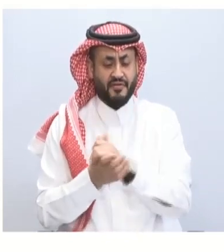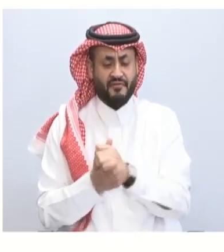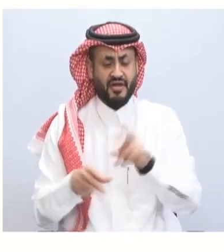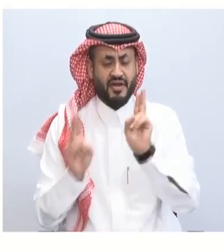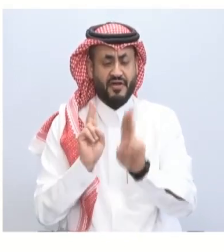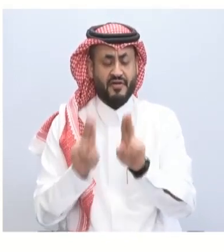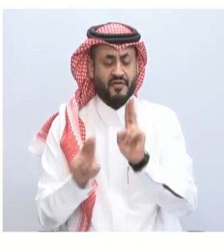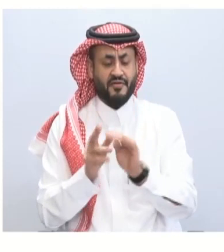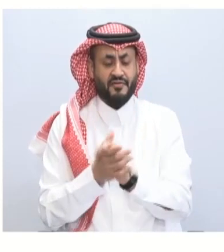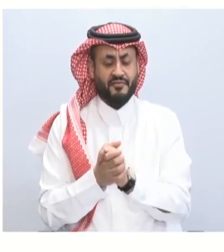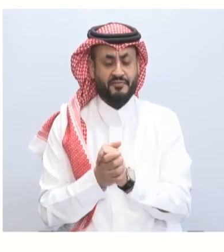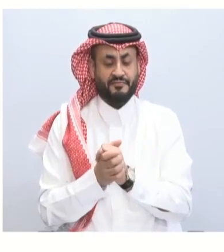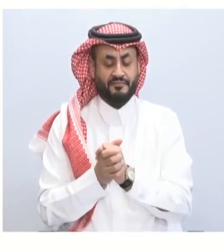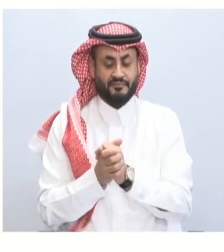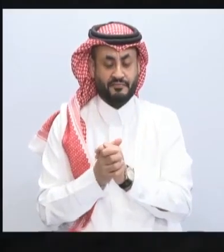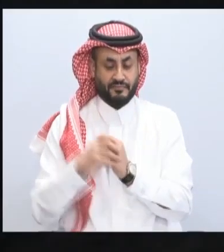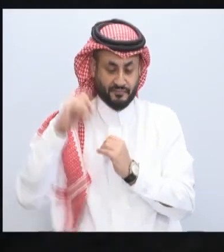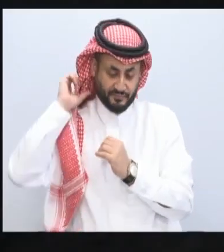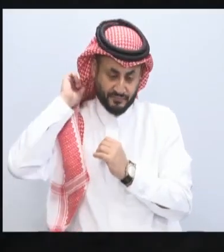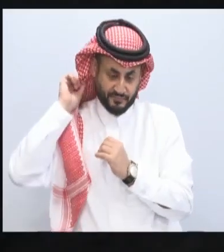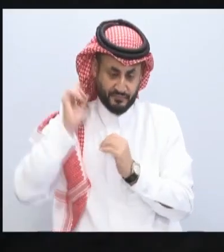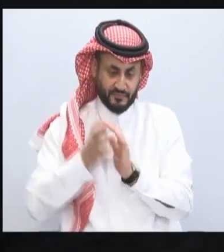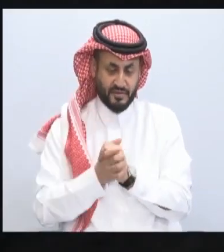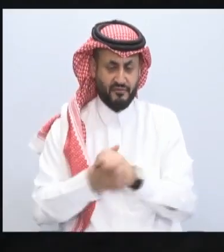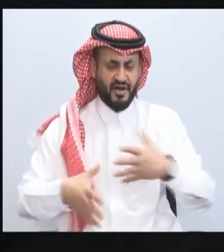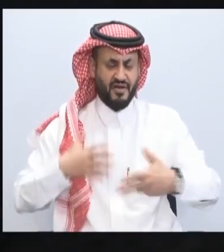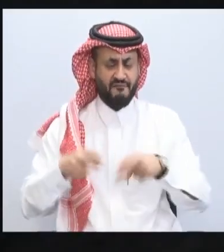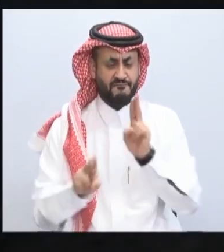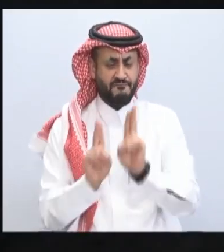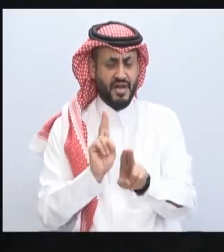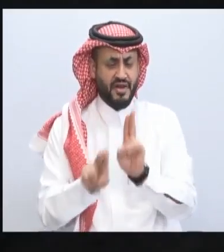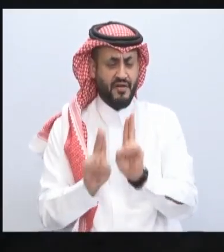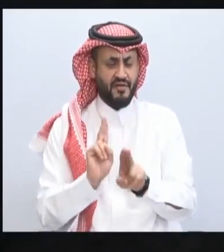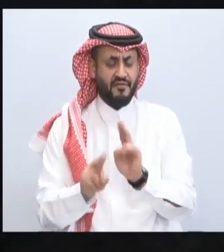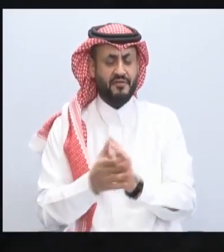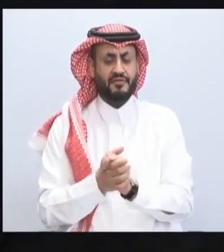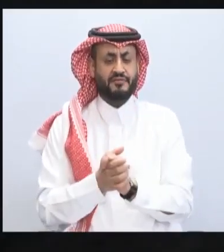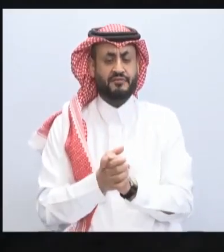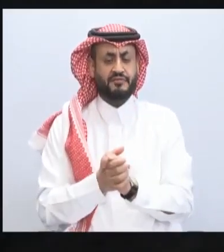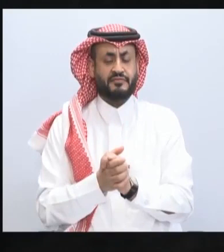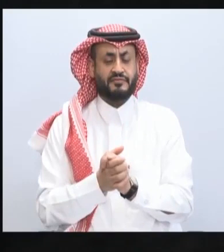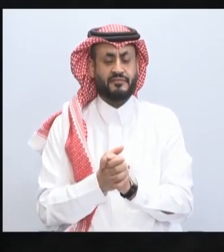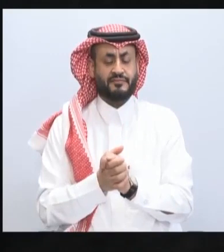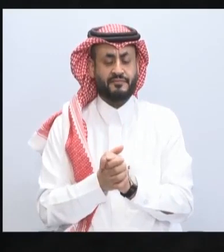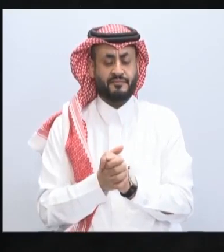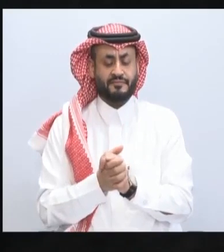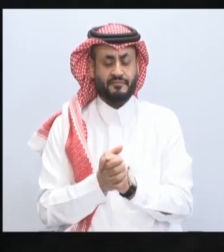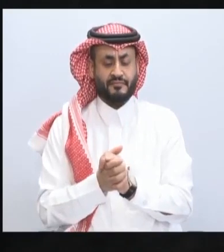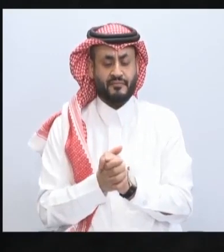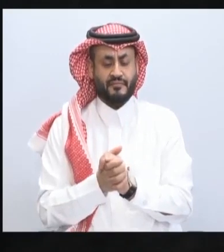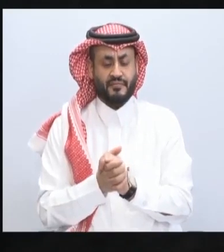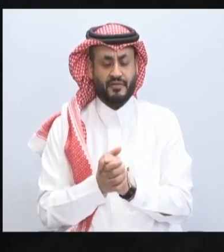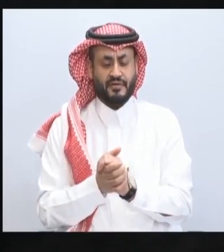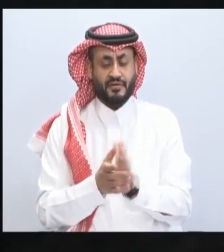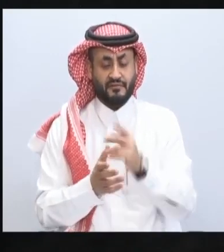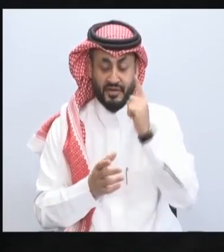with potential errors. So the feeling of competing, it lessens when you feel that you are comfortable and you feel that the other